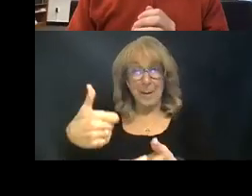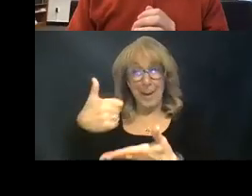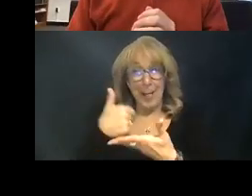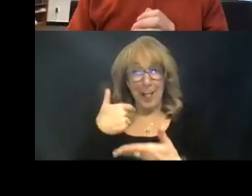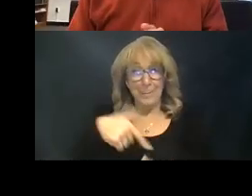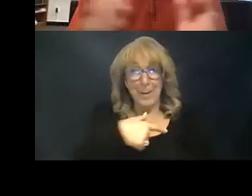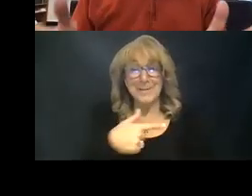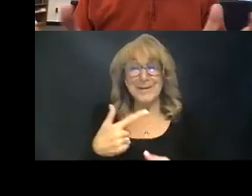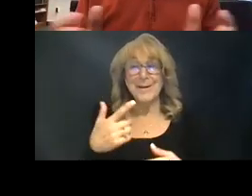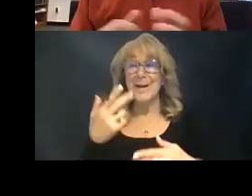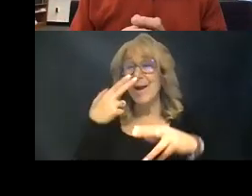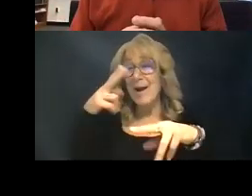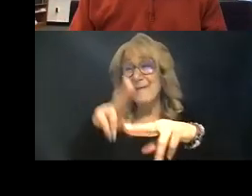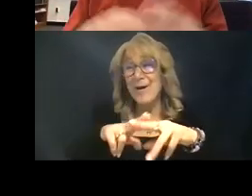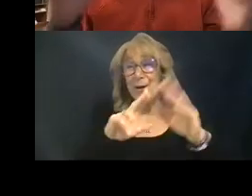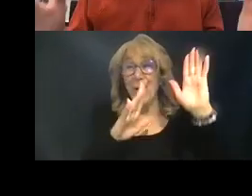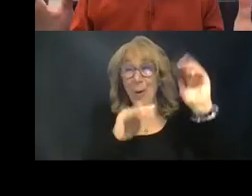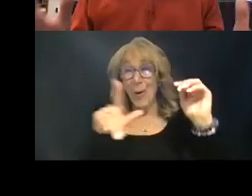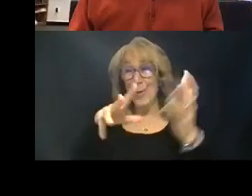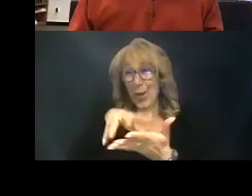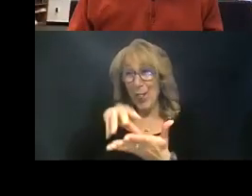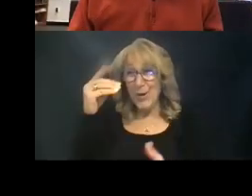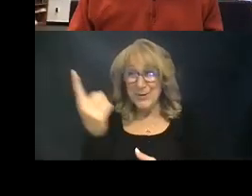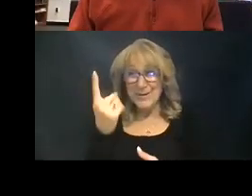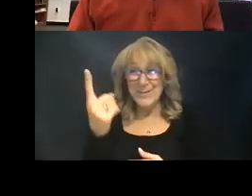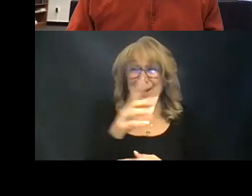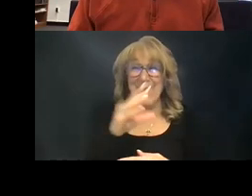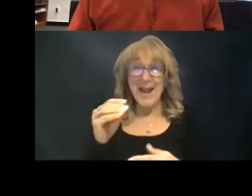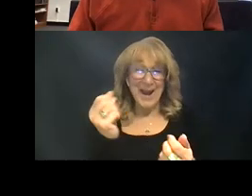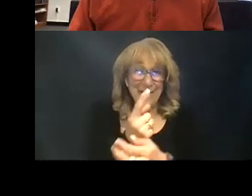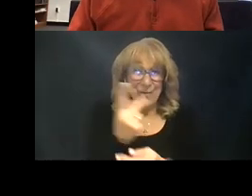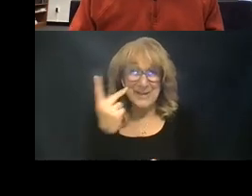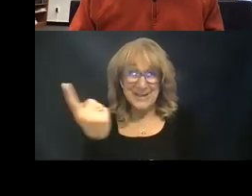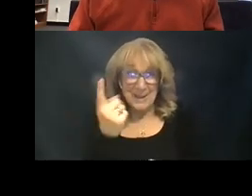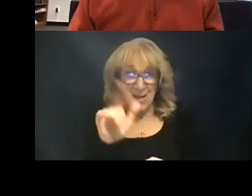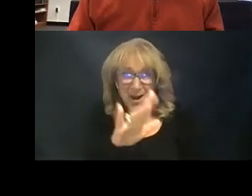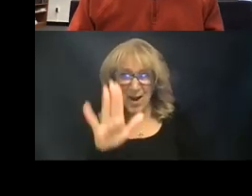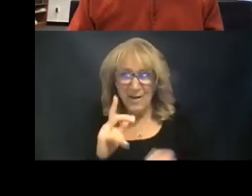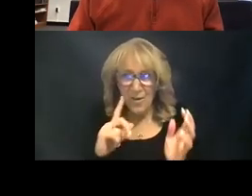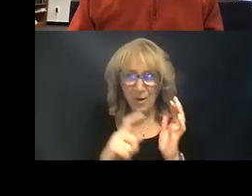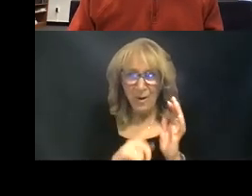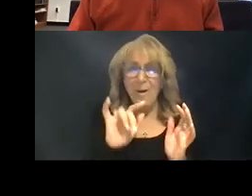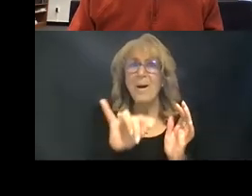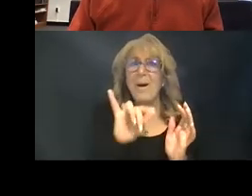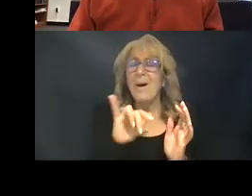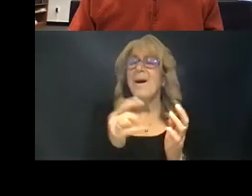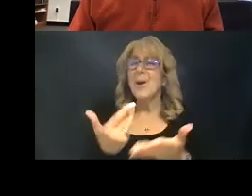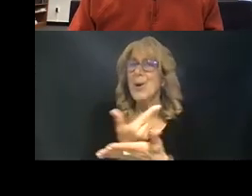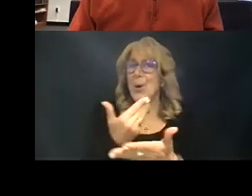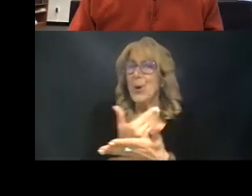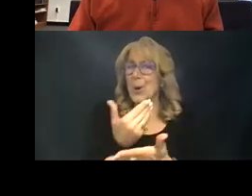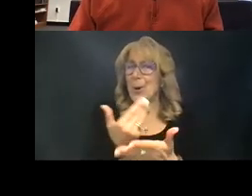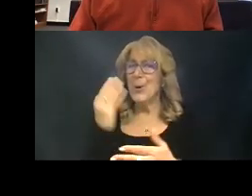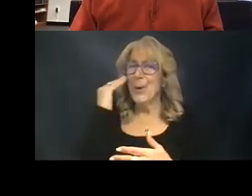Please have fun. We hope you learn something. We hope everyone sees something they might have never seen before, and let's enjoy some